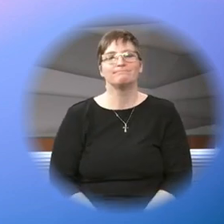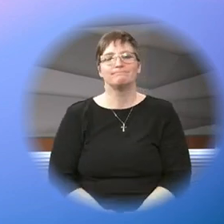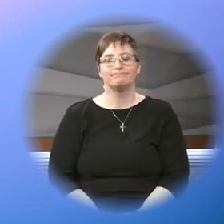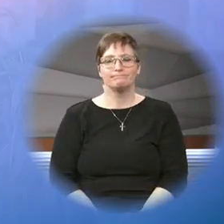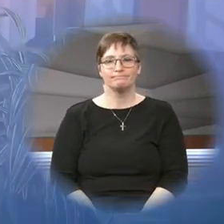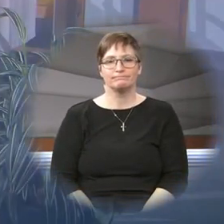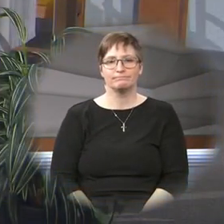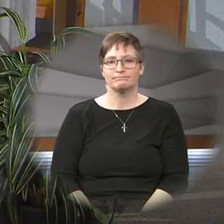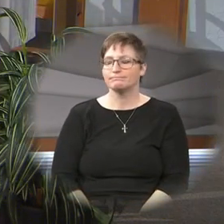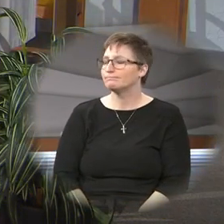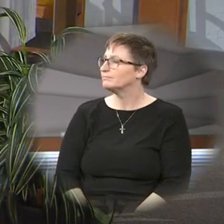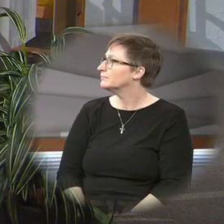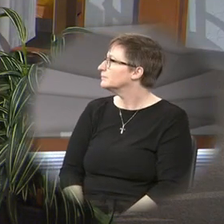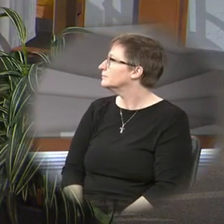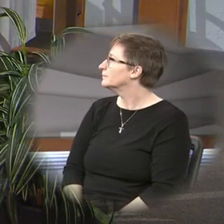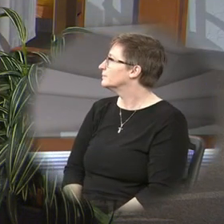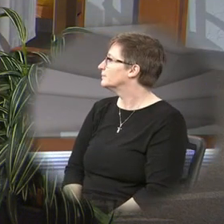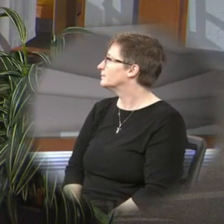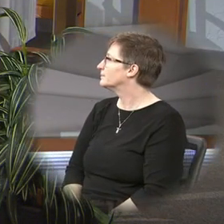peace.